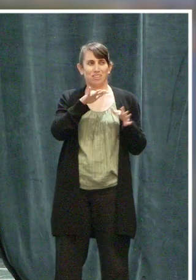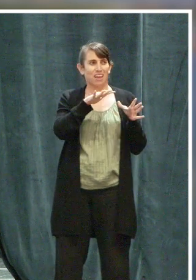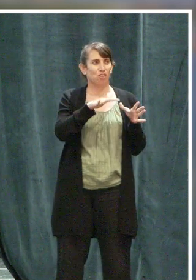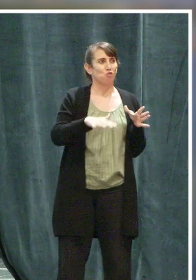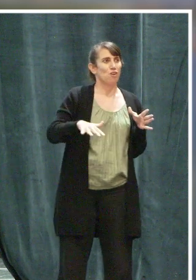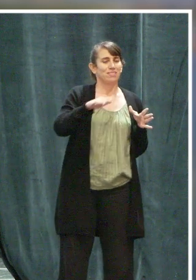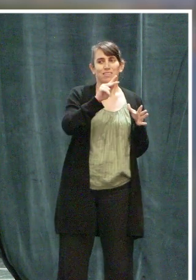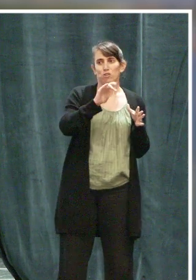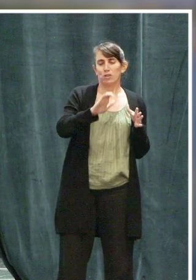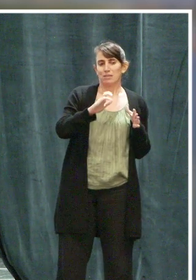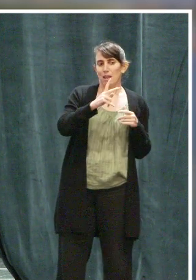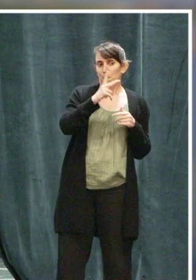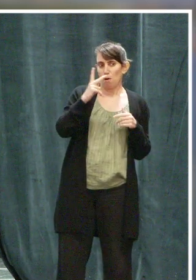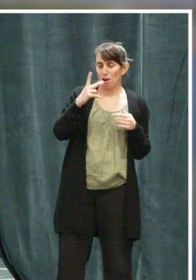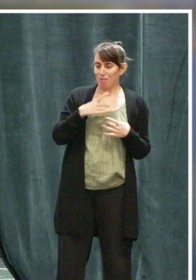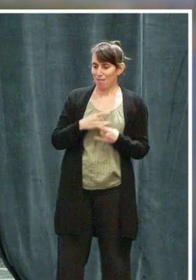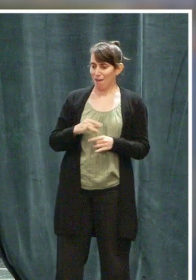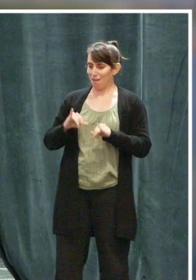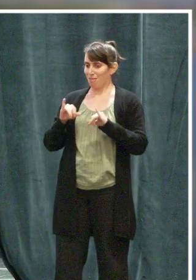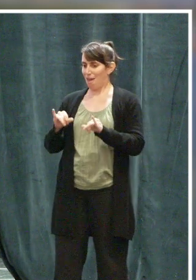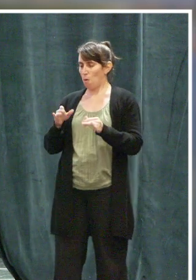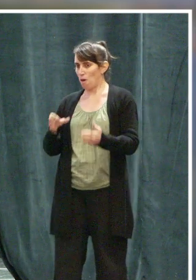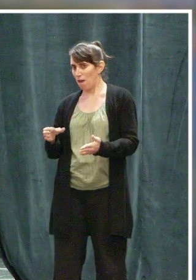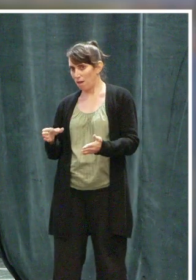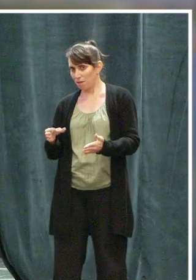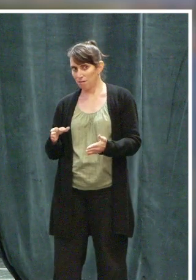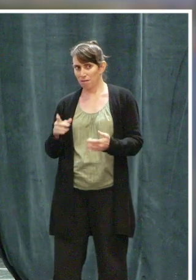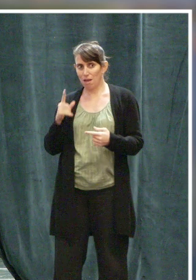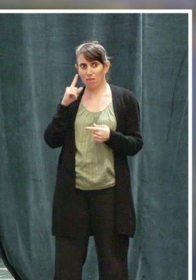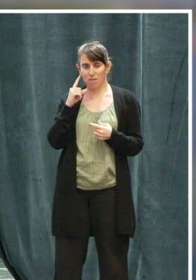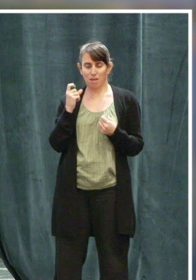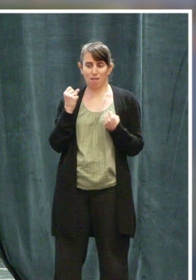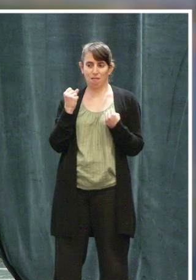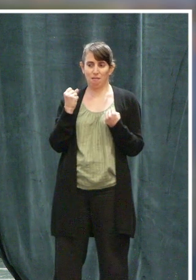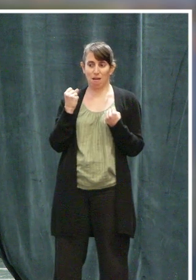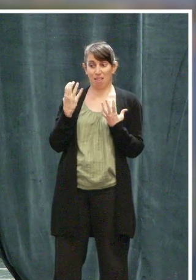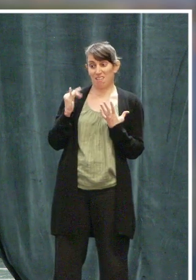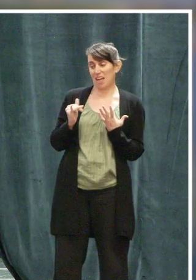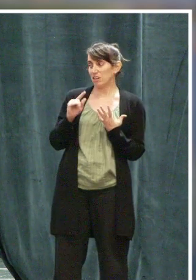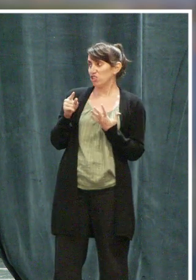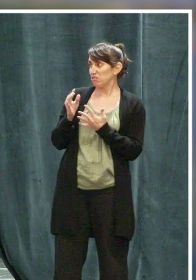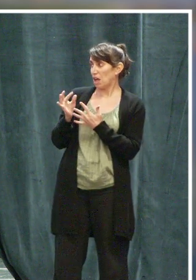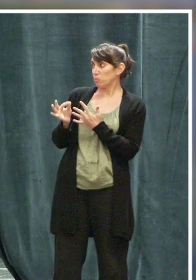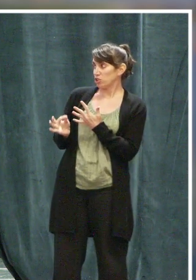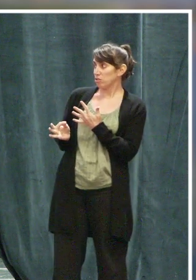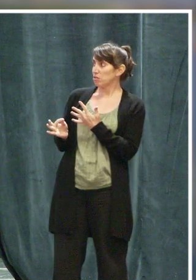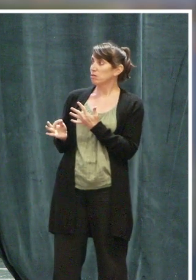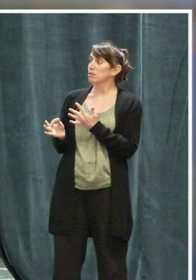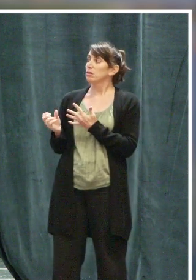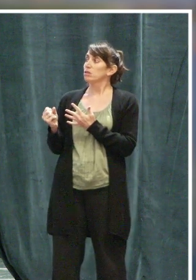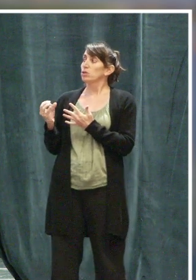City parks. They like it the way it is. And I think a lot of that's just optionality. So the further that we could